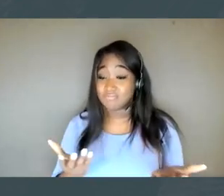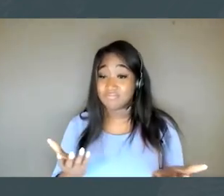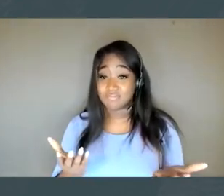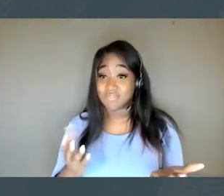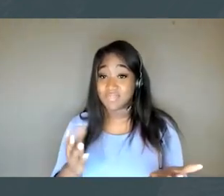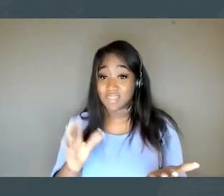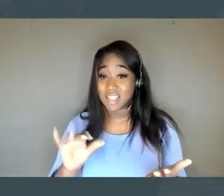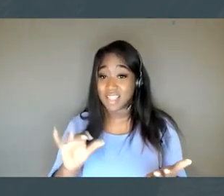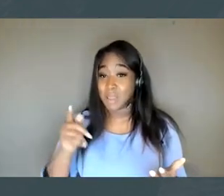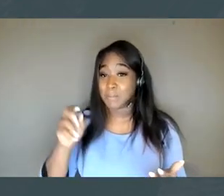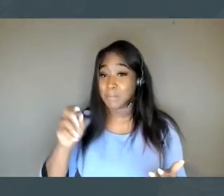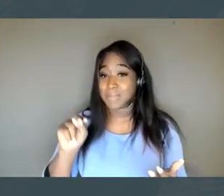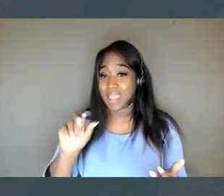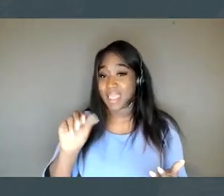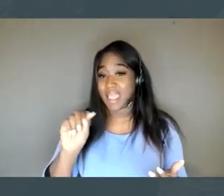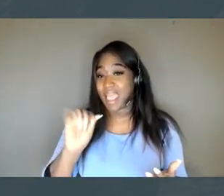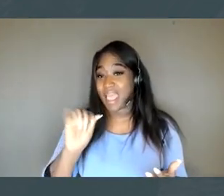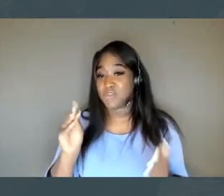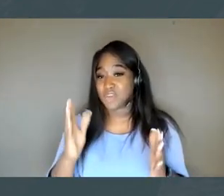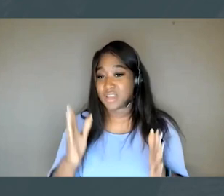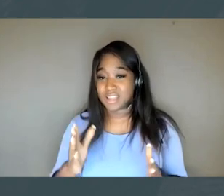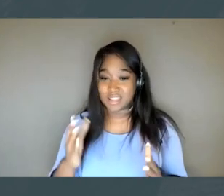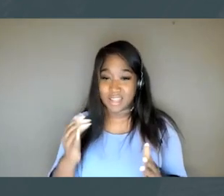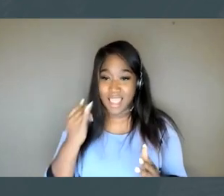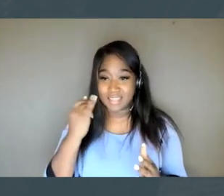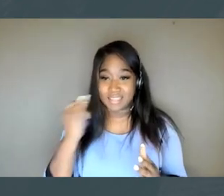Pan-African, you know, ideal.